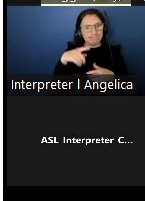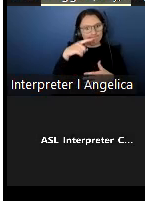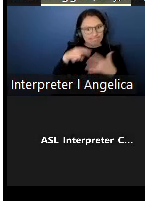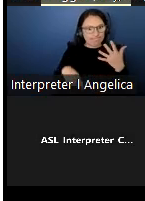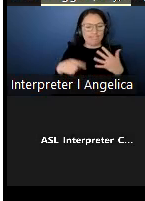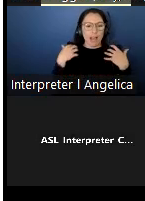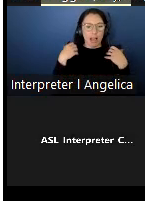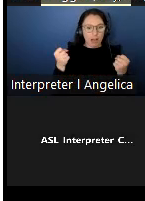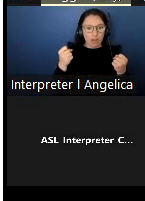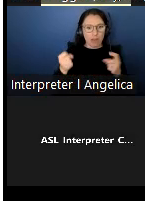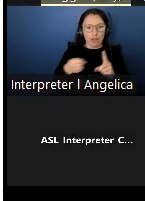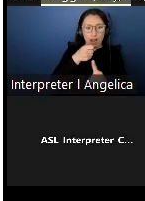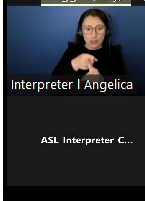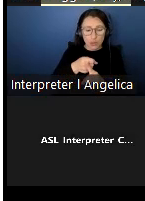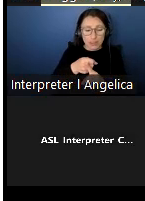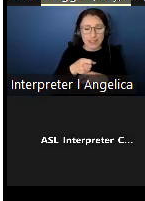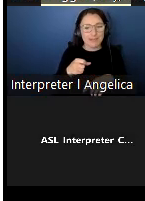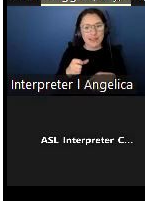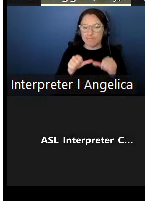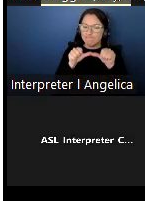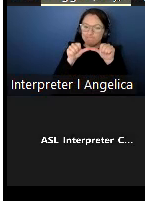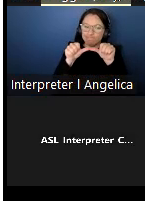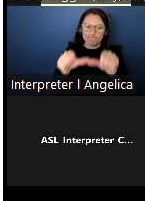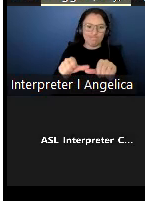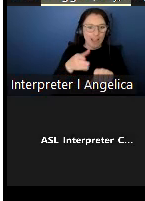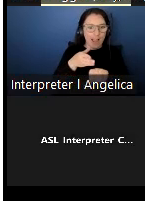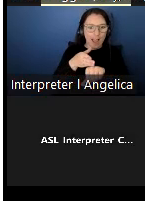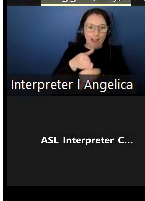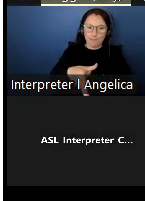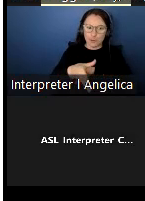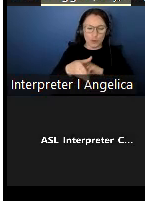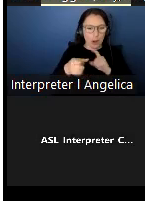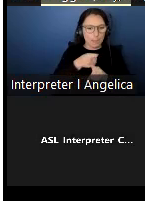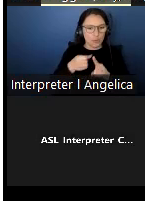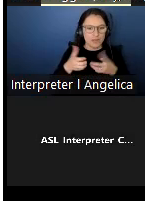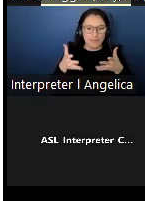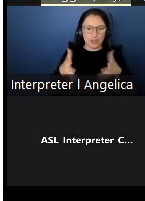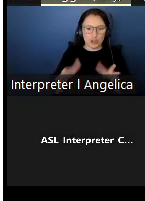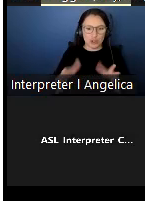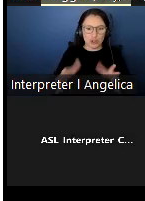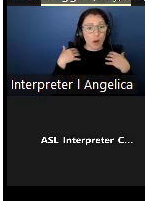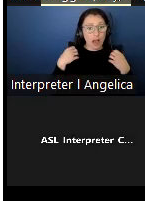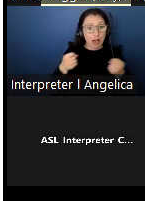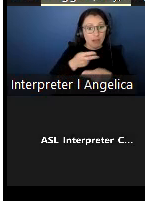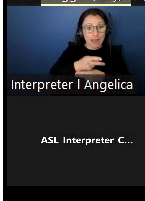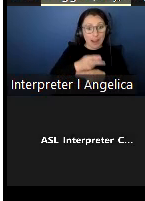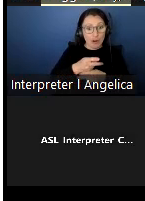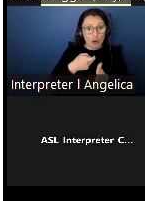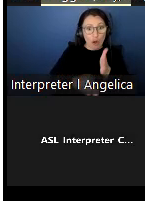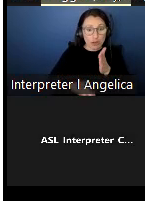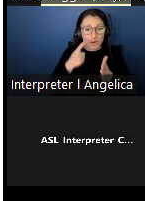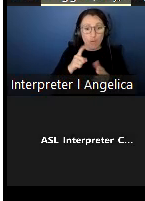consequences often continue long after the abuse has ended. So healthcare costs for those